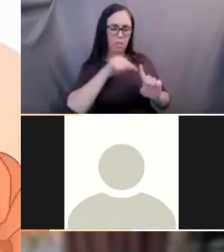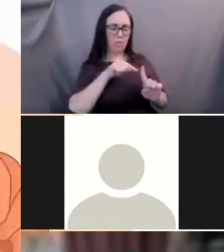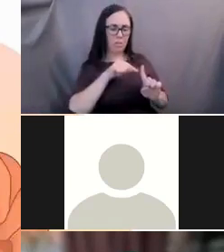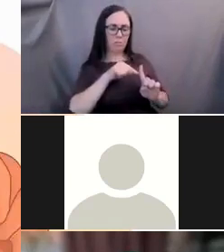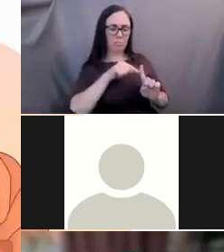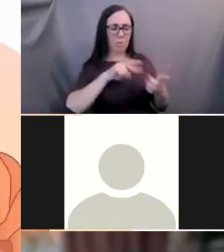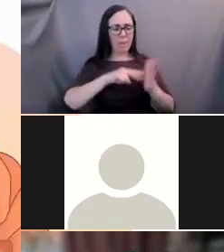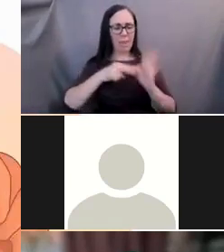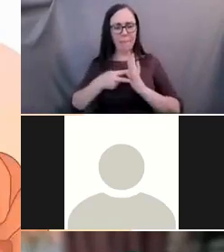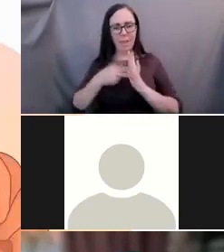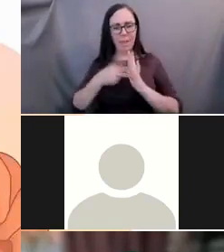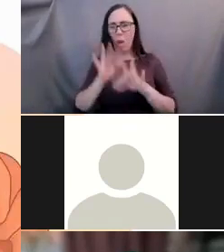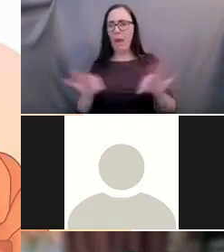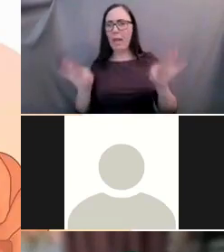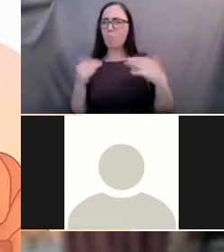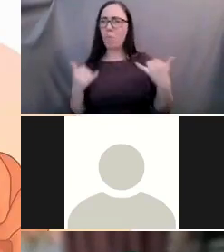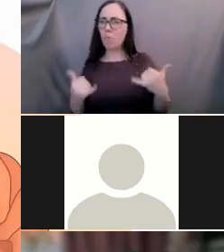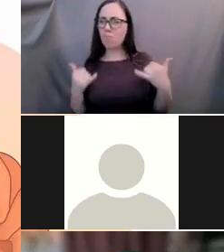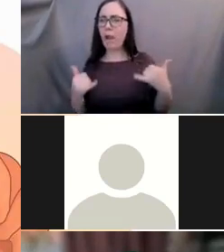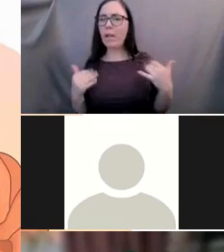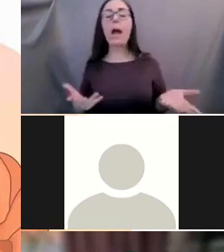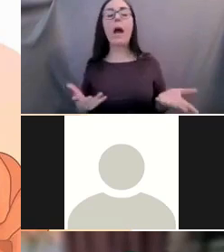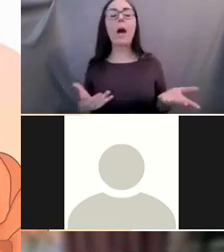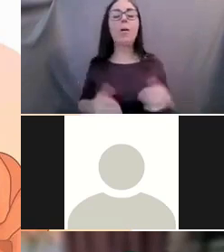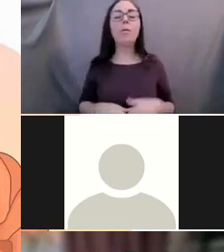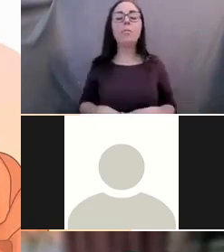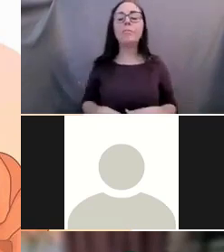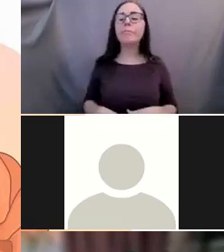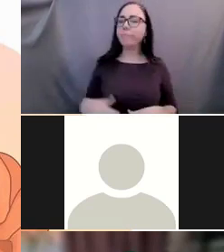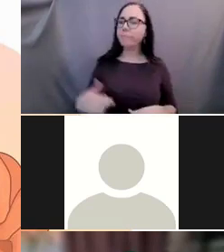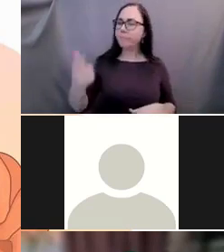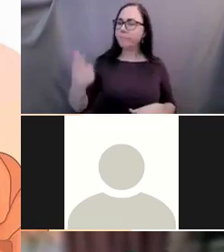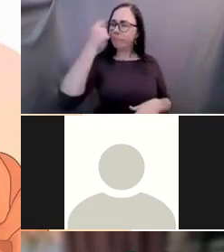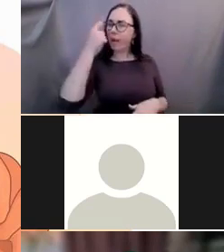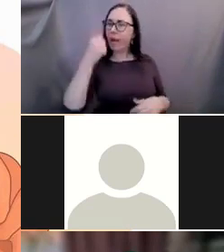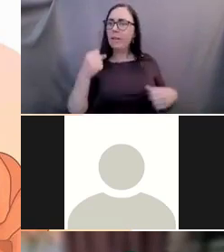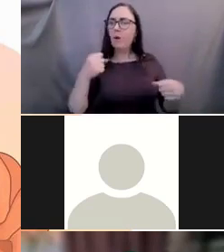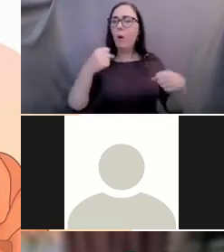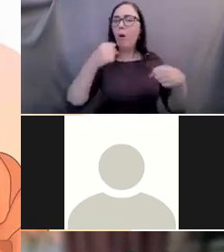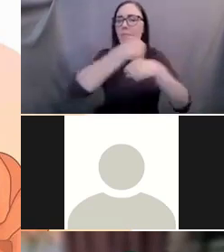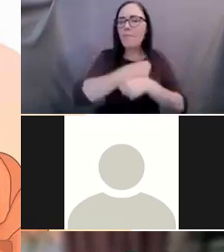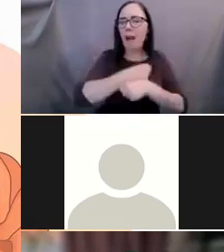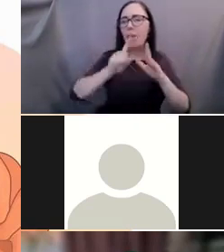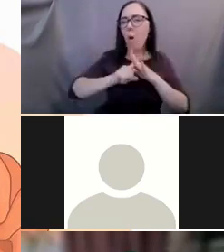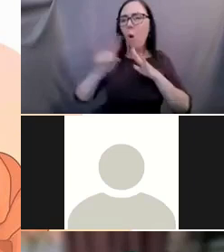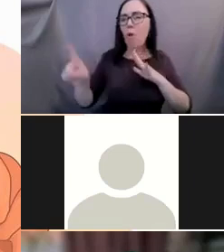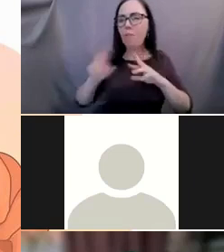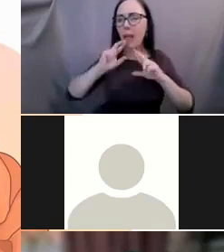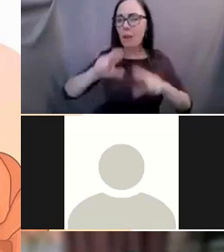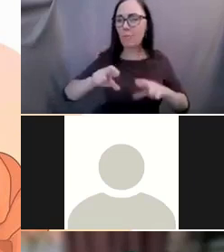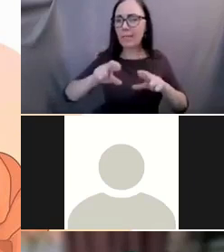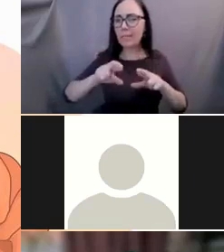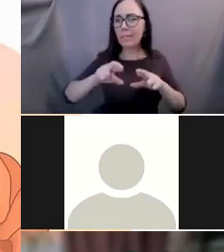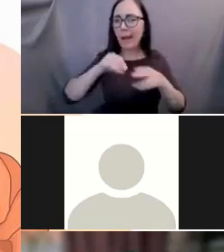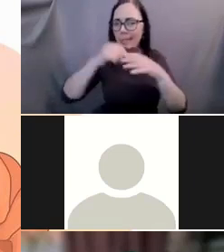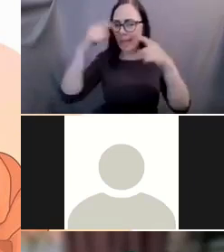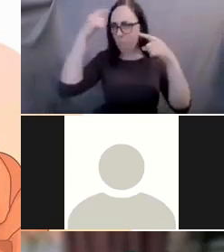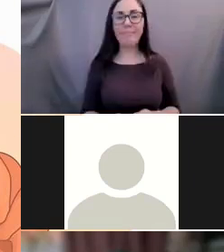So our fight or flight response, it happens in our brain here. Here's a little flow chart of how that